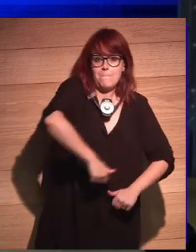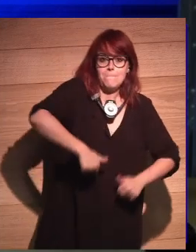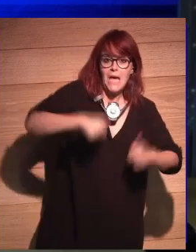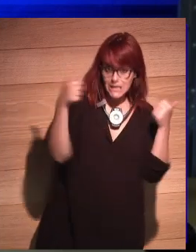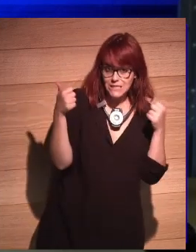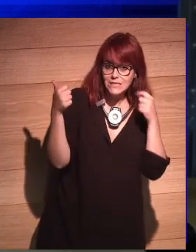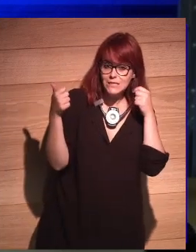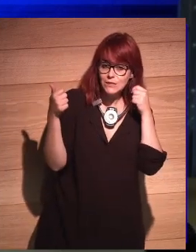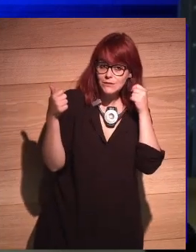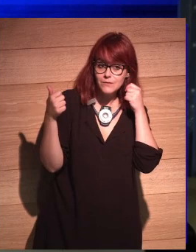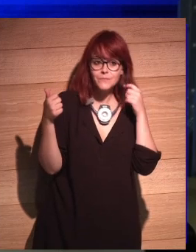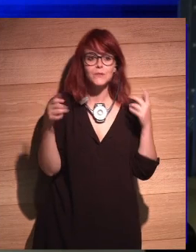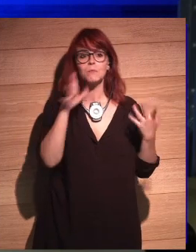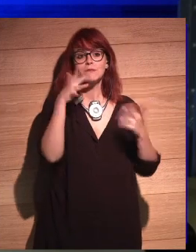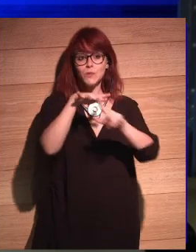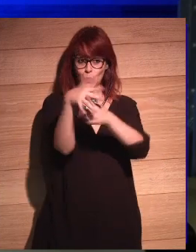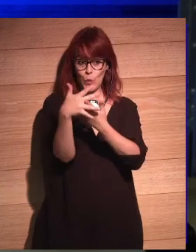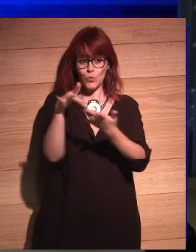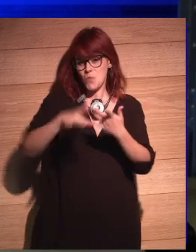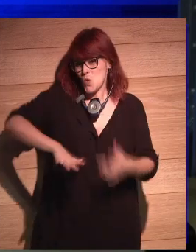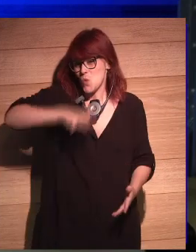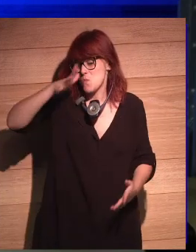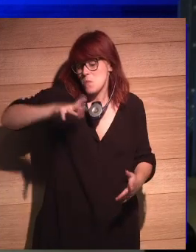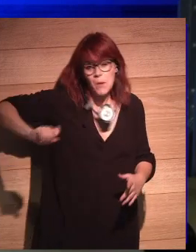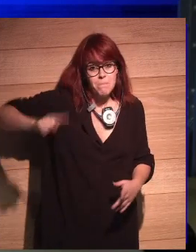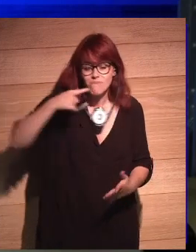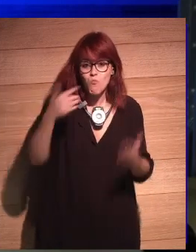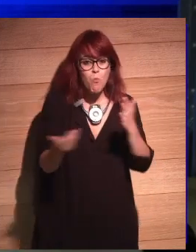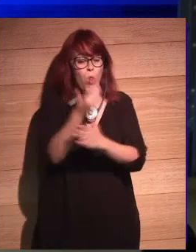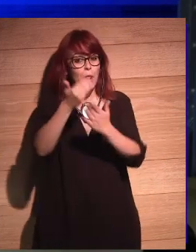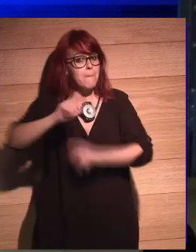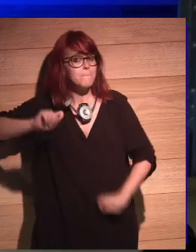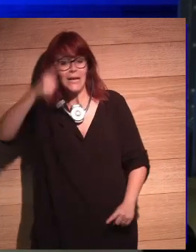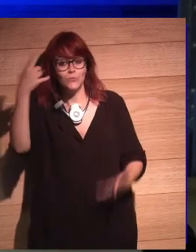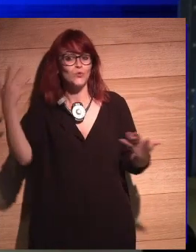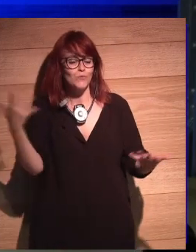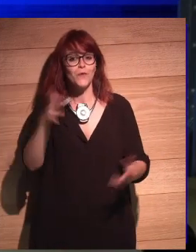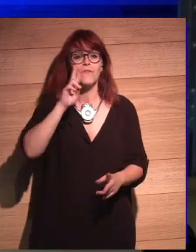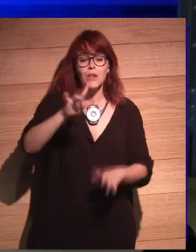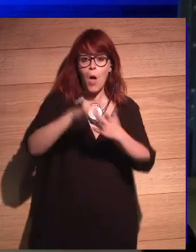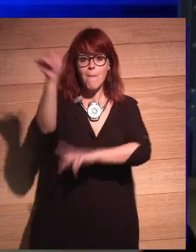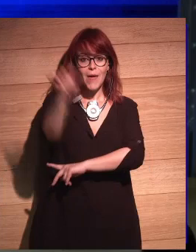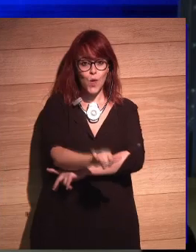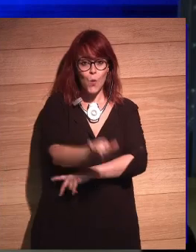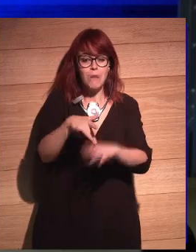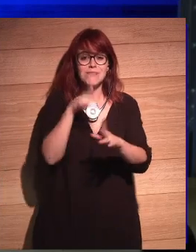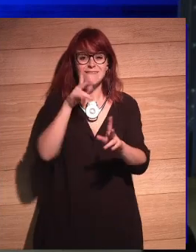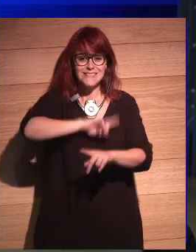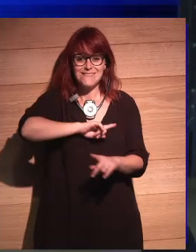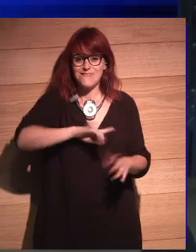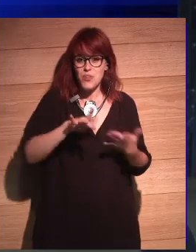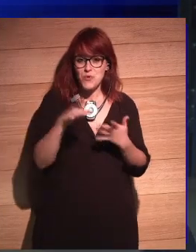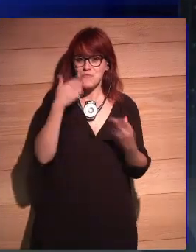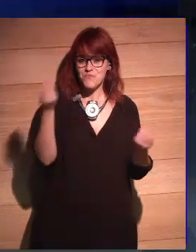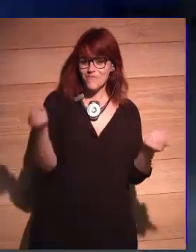art, and it's awful, right? Scratch, you're kind of like watching this thing, this movie, and then you kind of like then have to scratch off